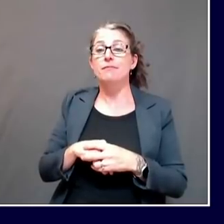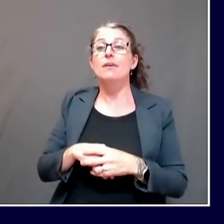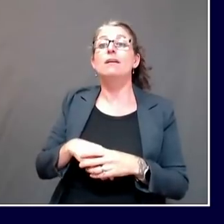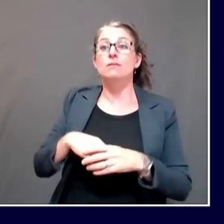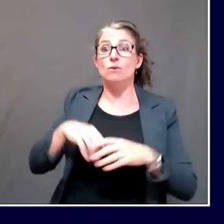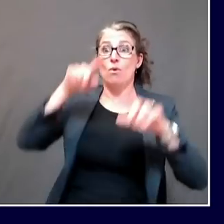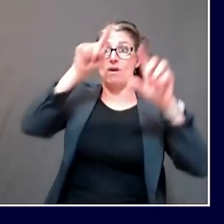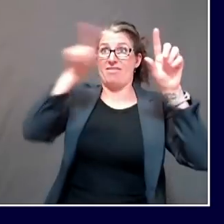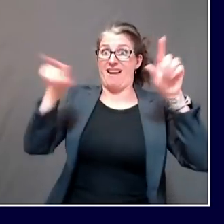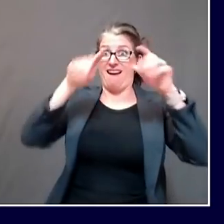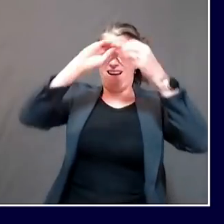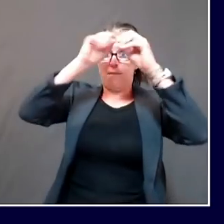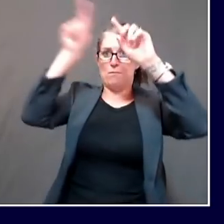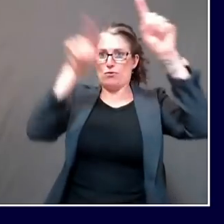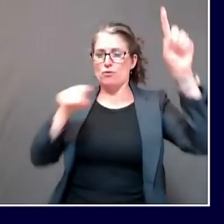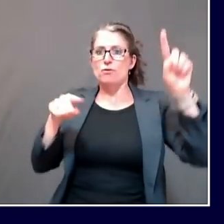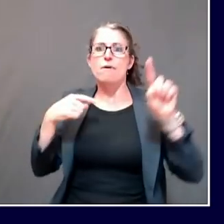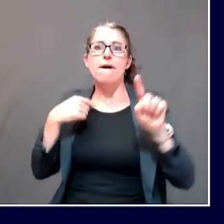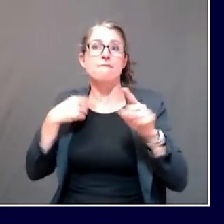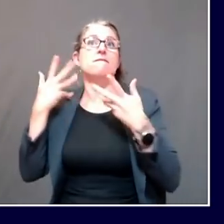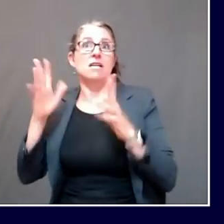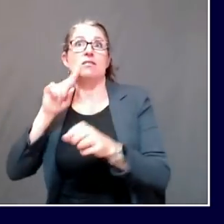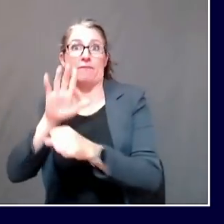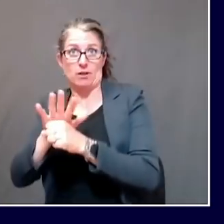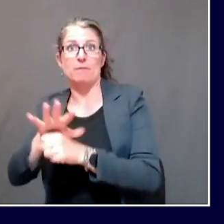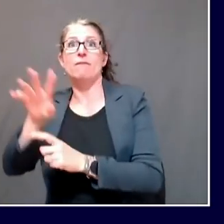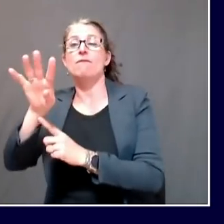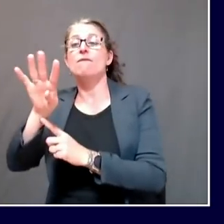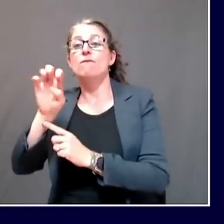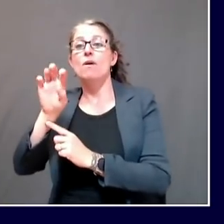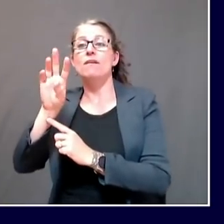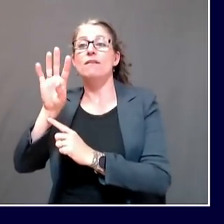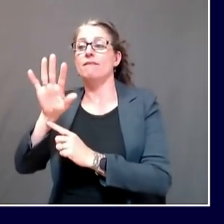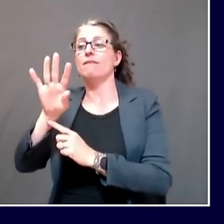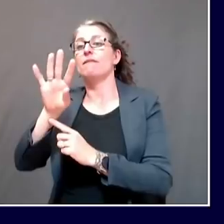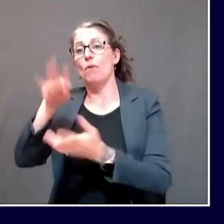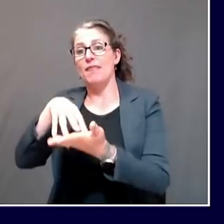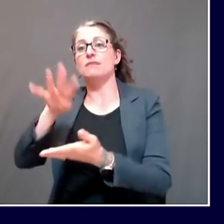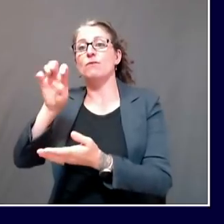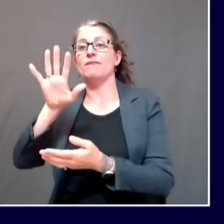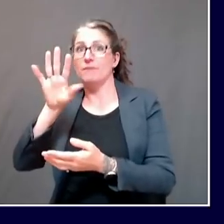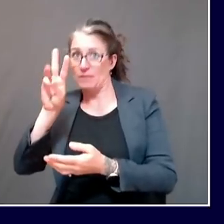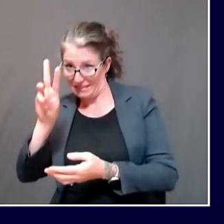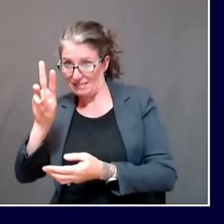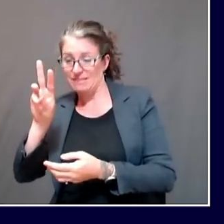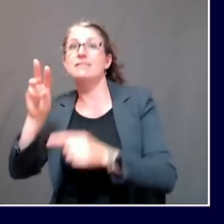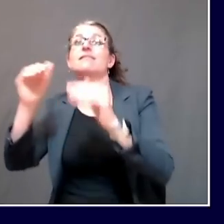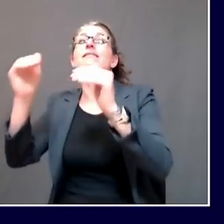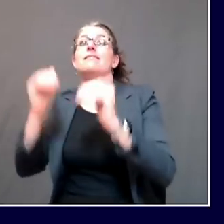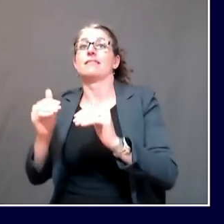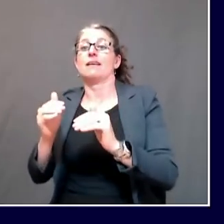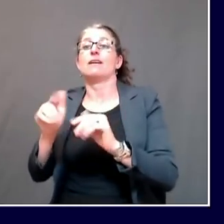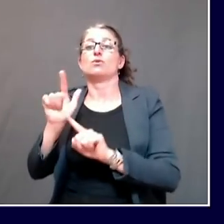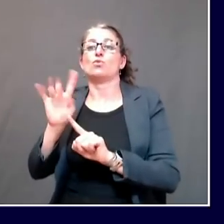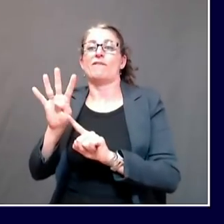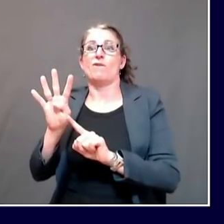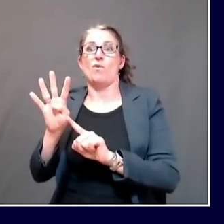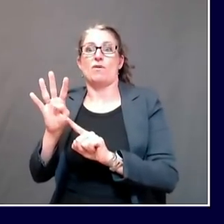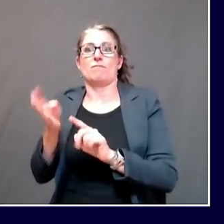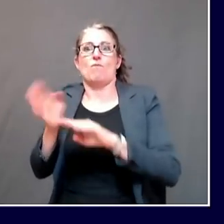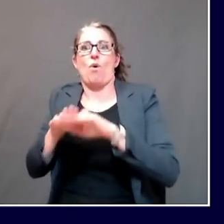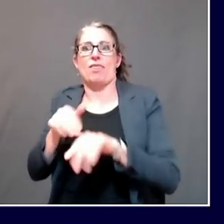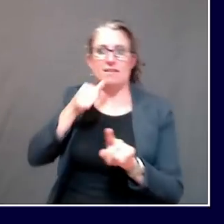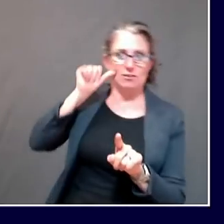4,454 are confirmed, an increase of 24, and 504 are probable, a decrease of 3